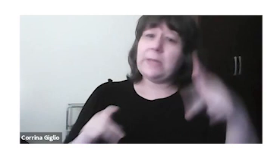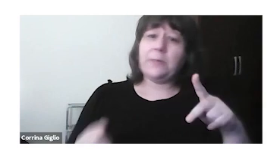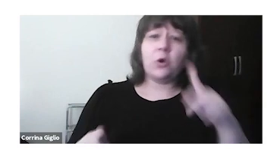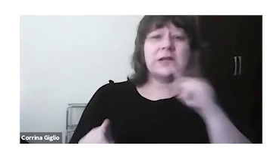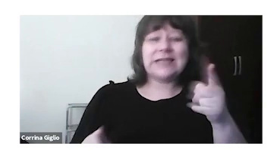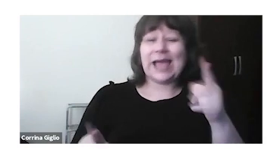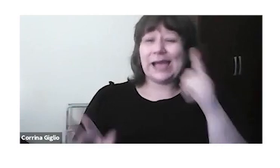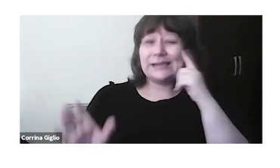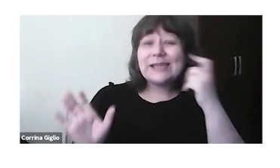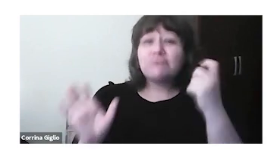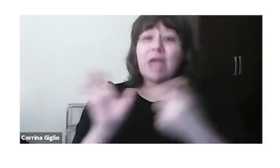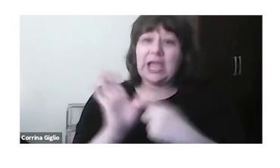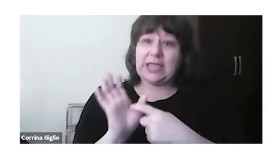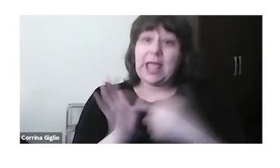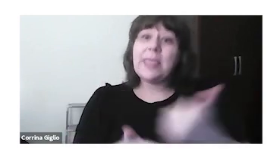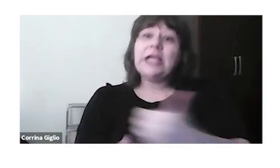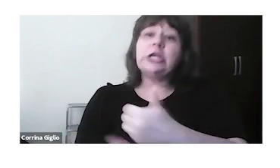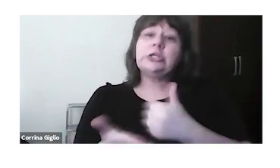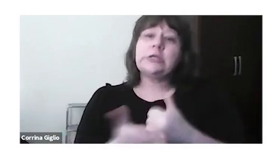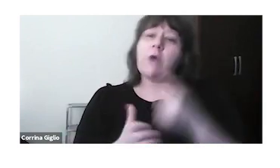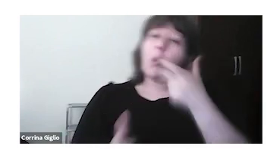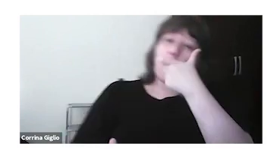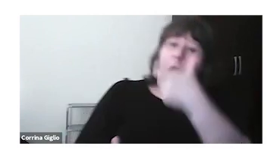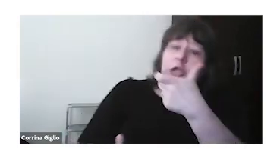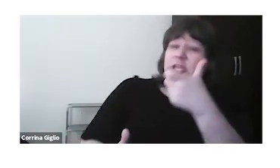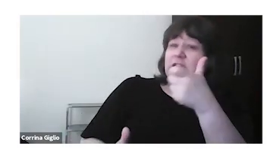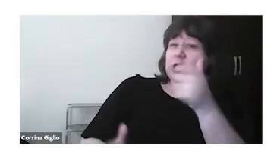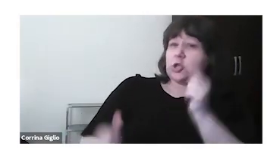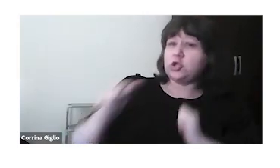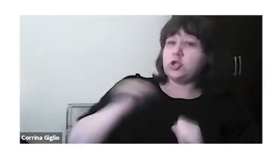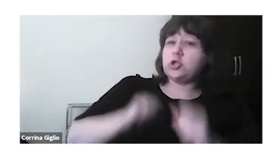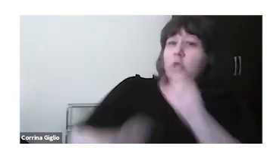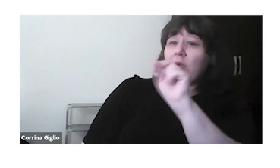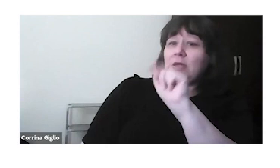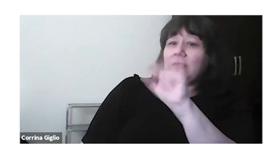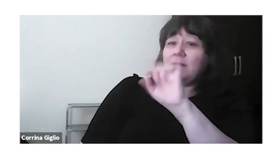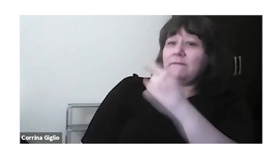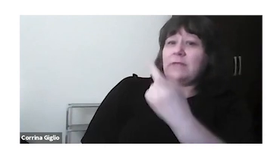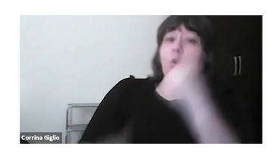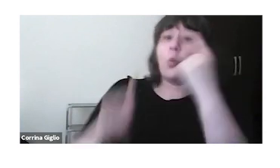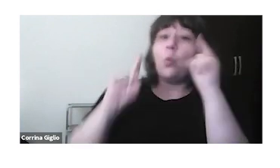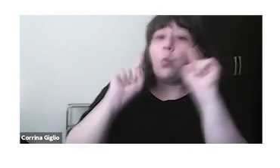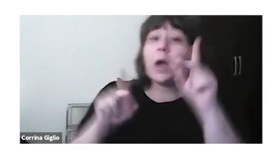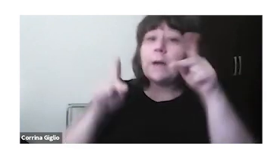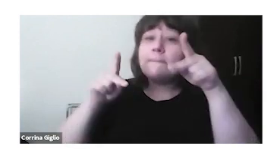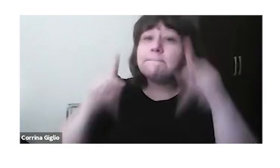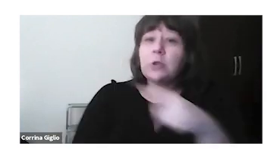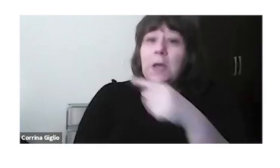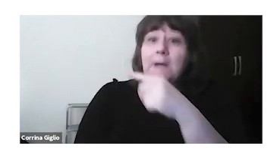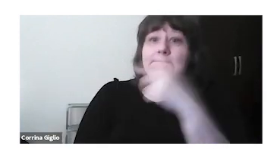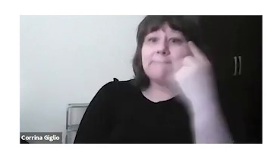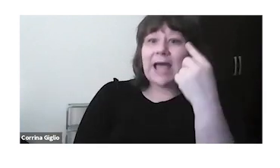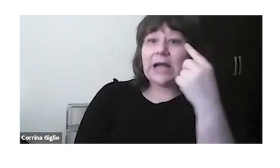watching the new Halston series on Netflix, and one Black fashion figure that I wasn't aware of was Halston